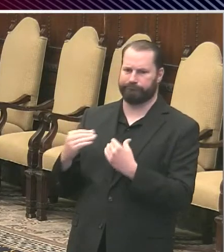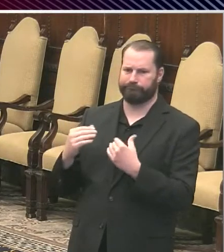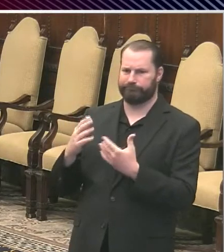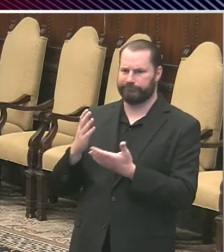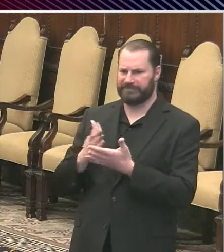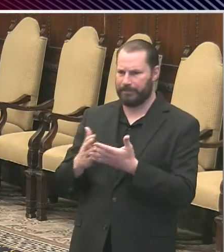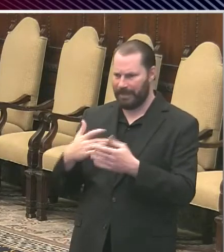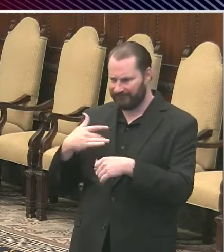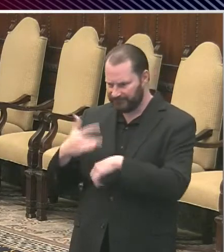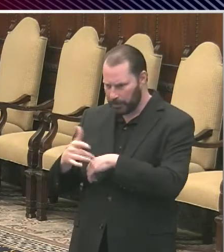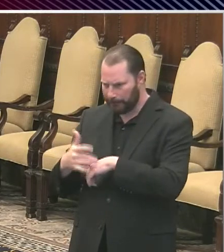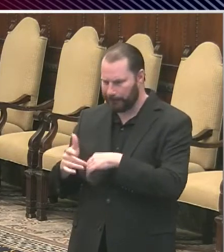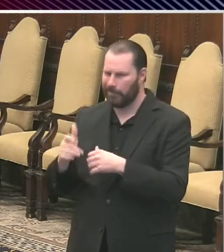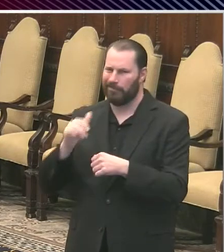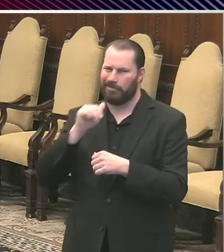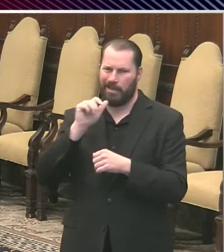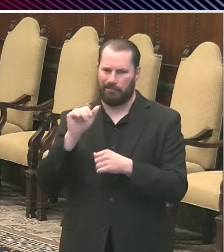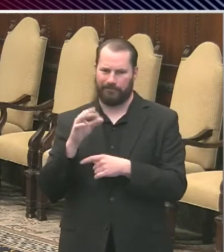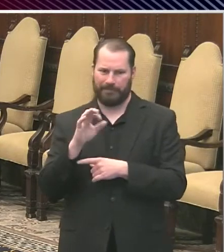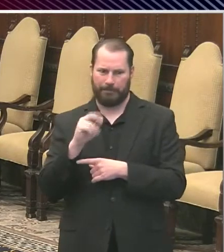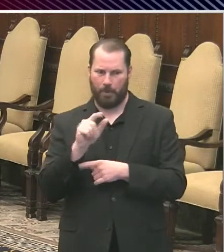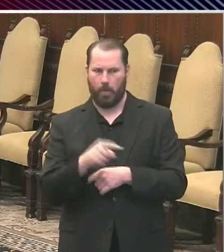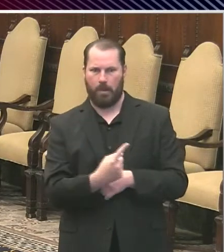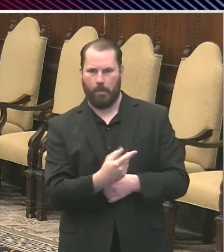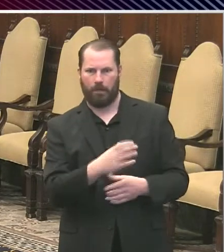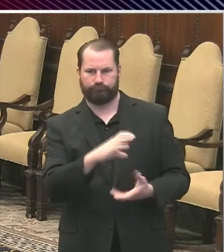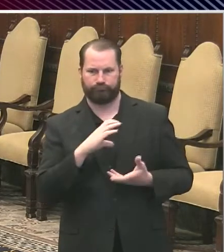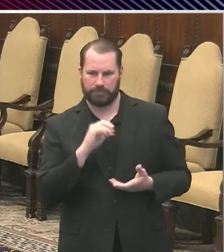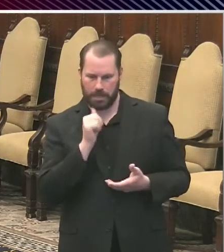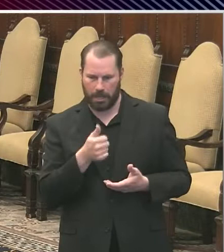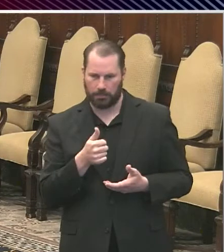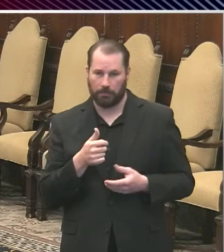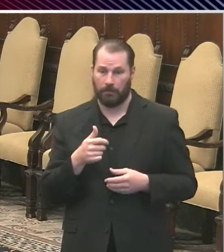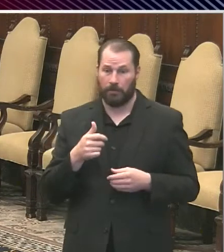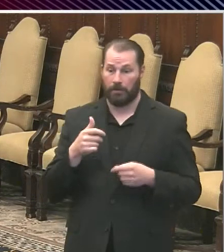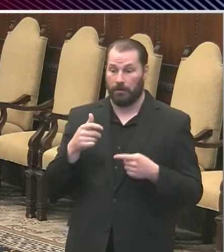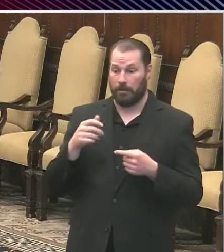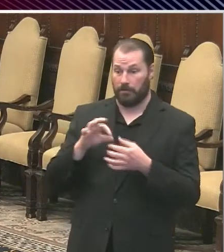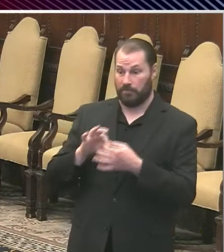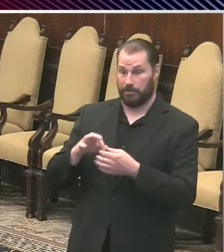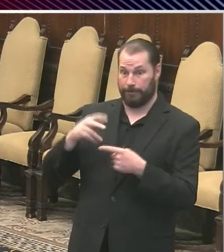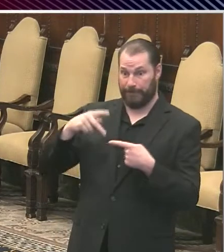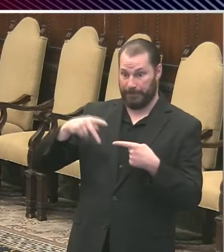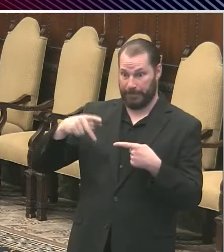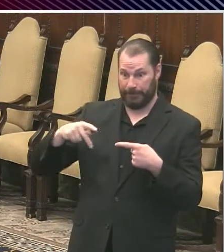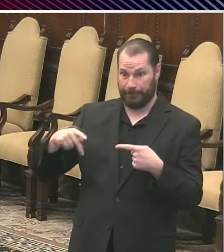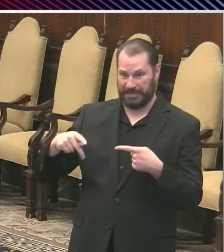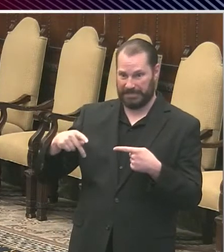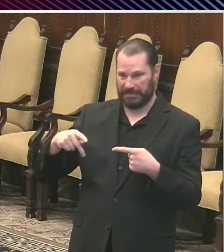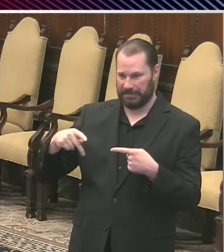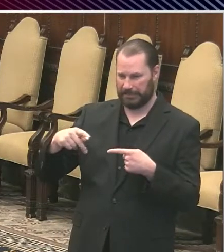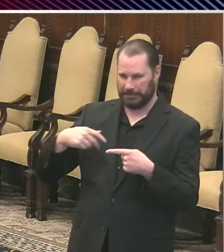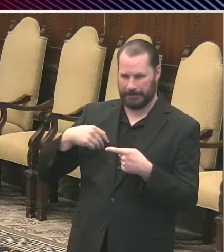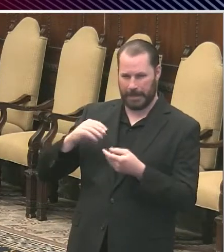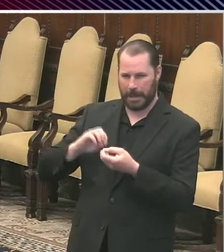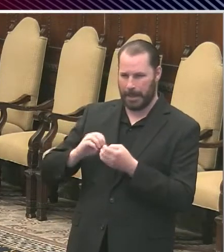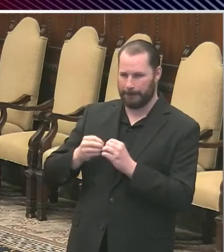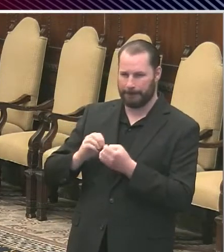clear. And then around PPP, I don't think we have those numbers. Those were being handled